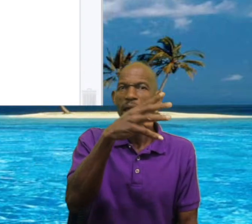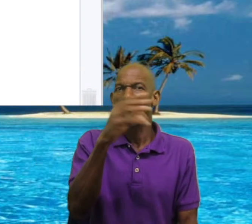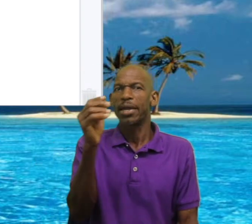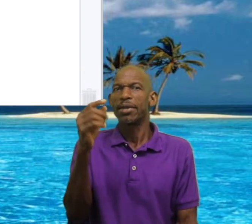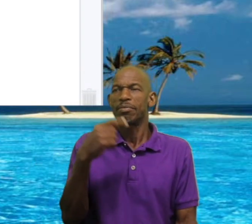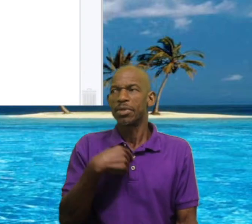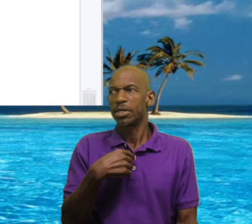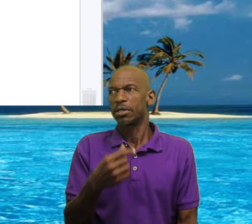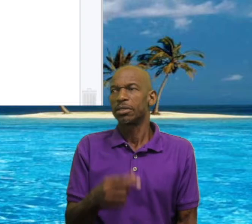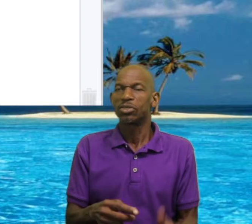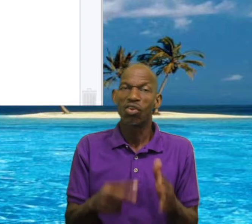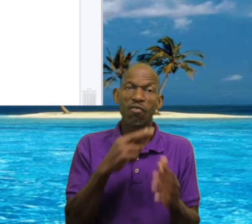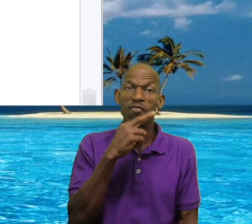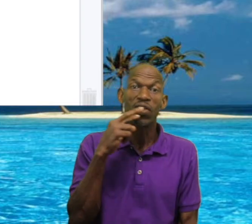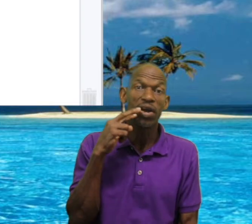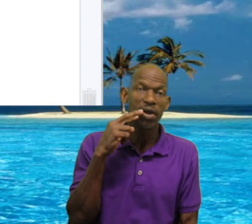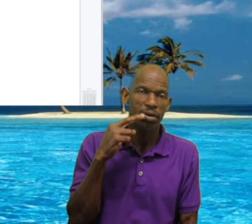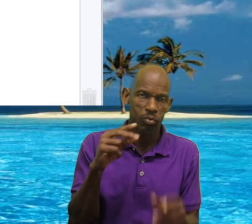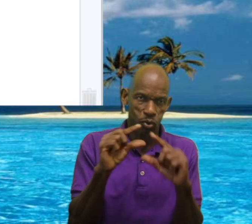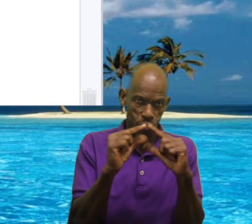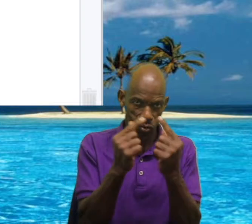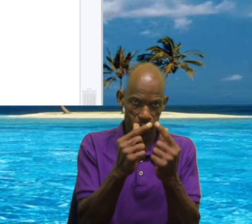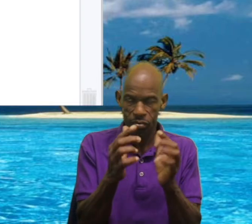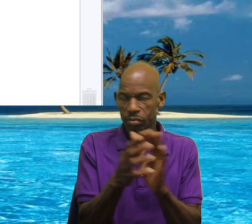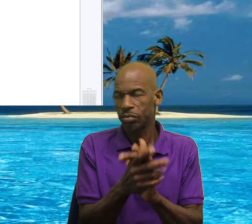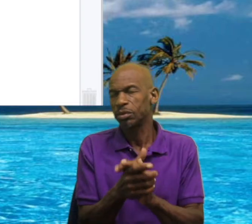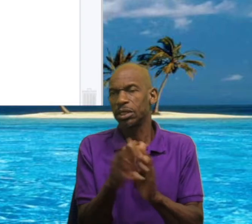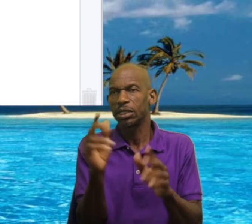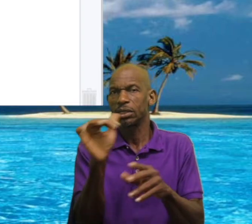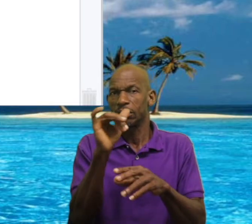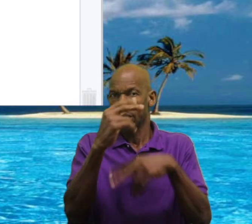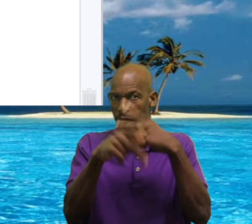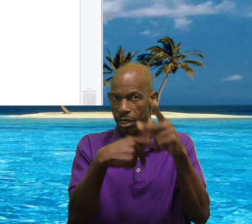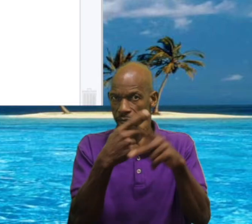This is another kind of words. So we have the adjectives.